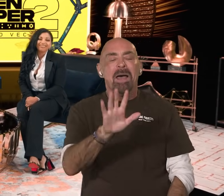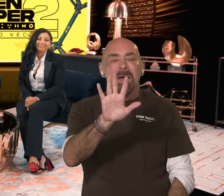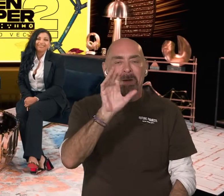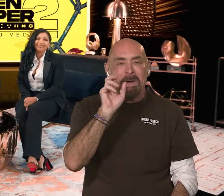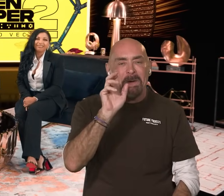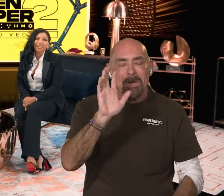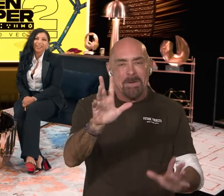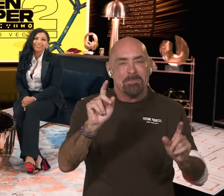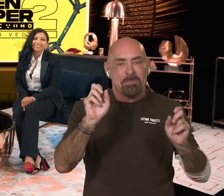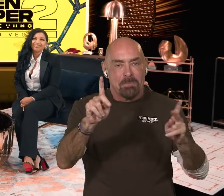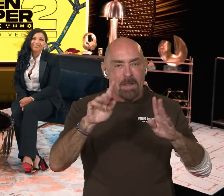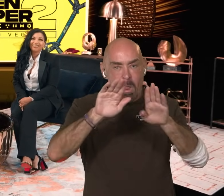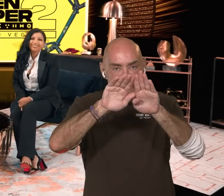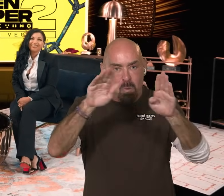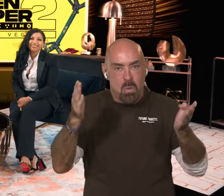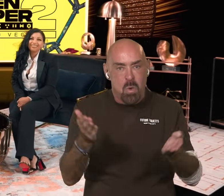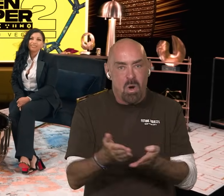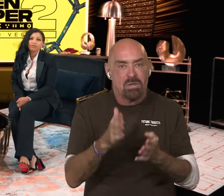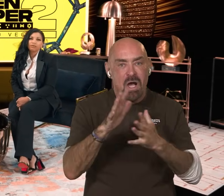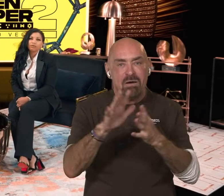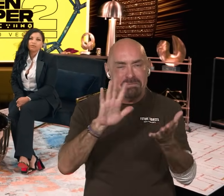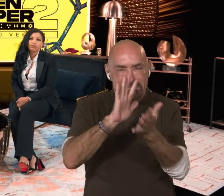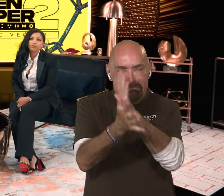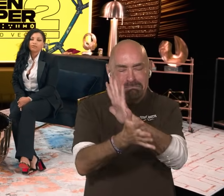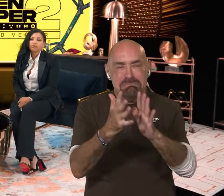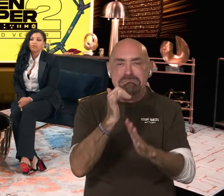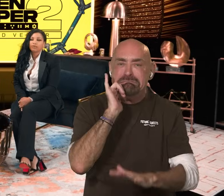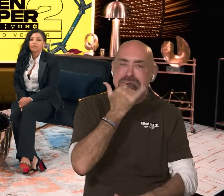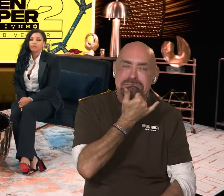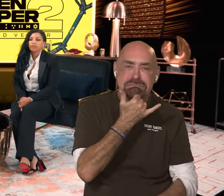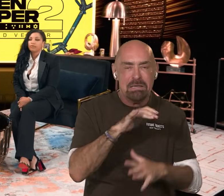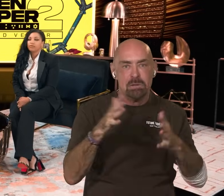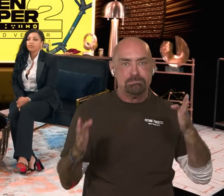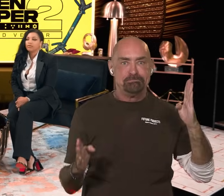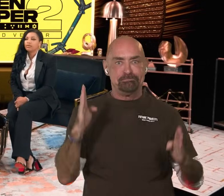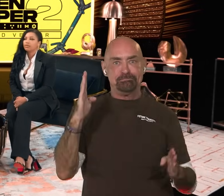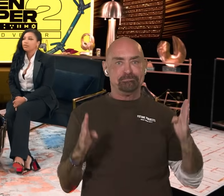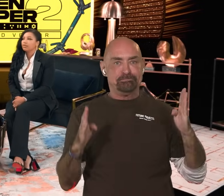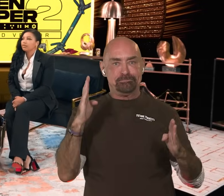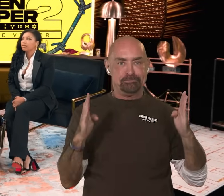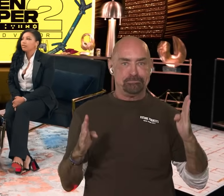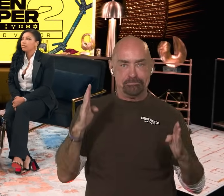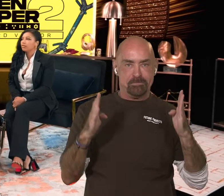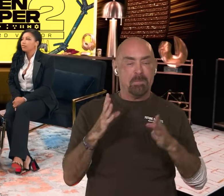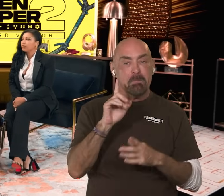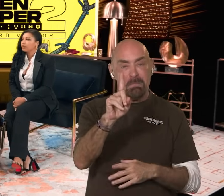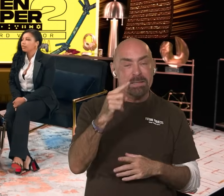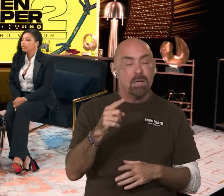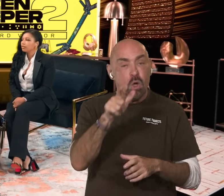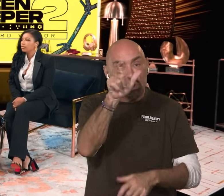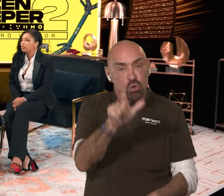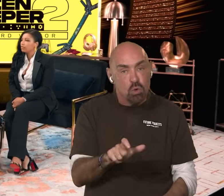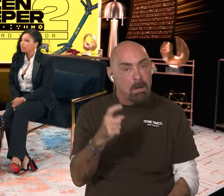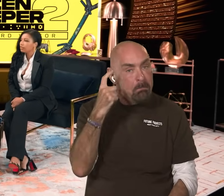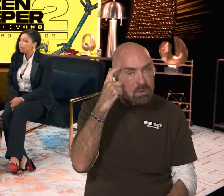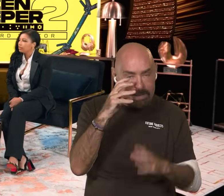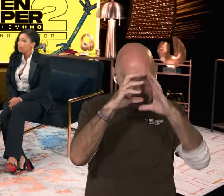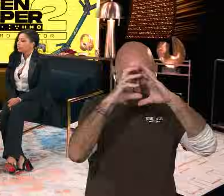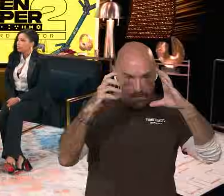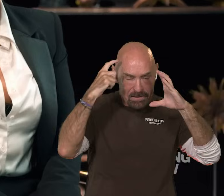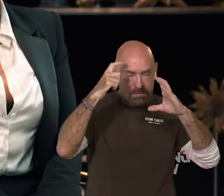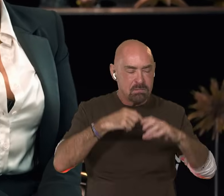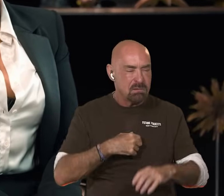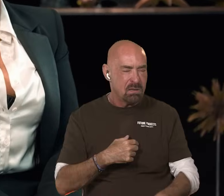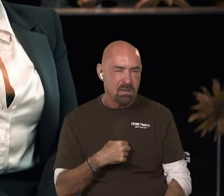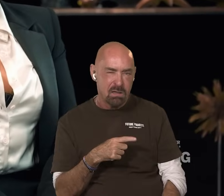Yeah. I'd love to. Yeah. The world of a malfunctioning android housing the digitized consciousness of a human being can be treacherous